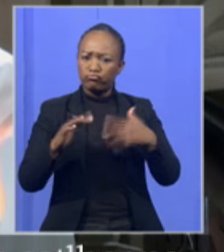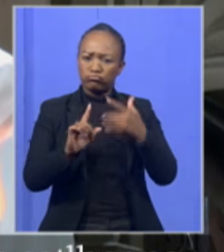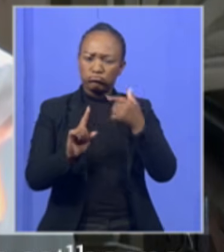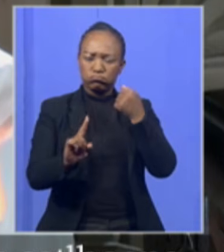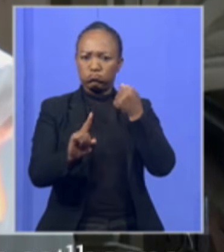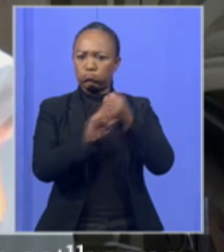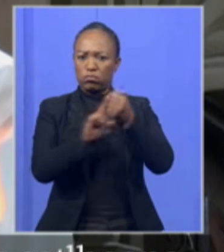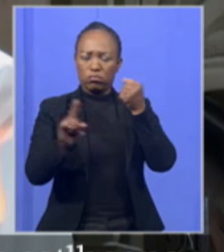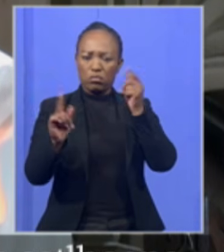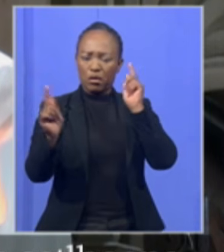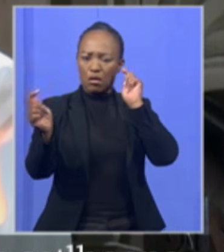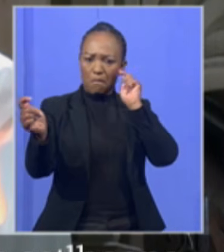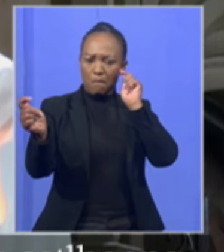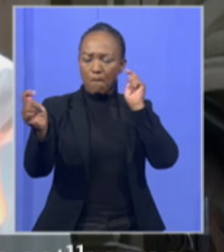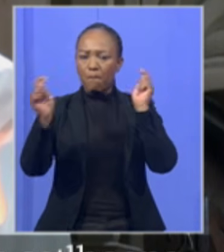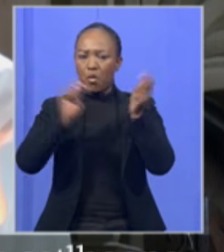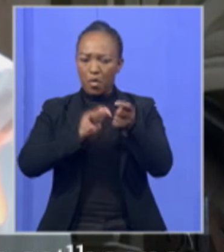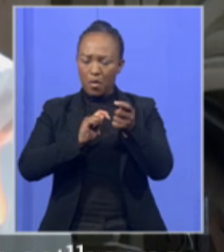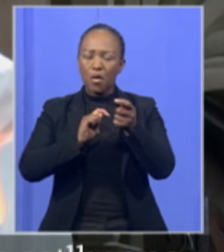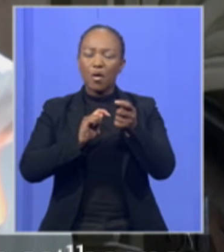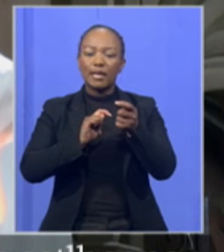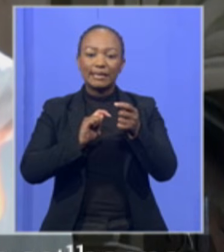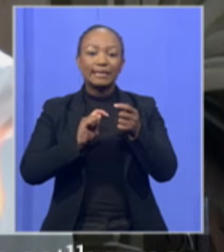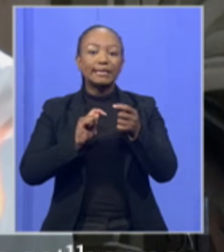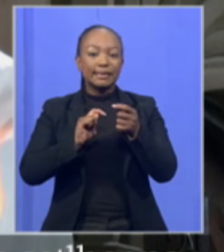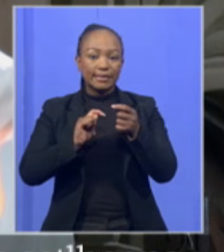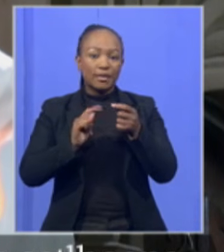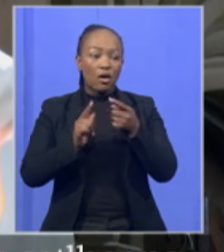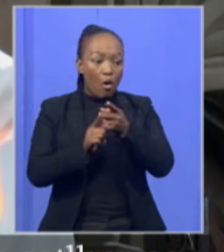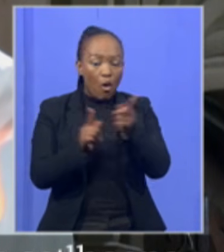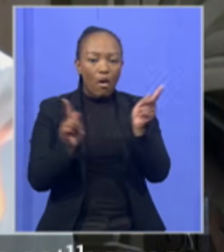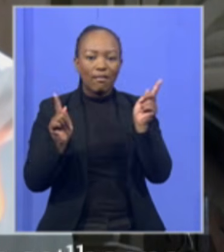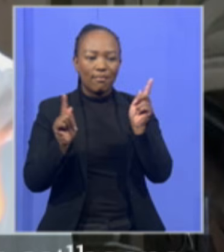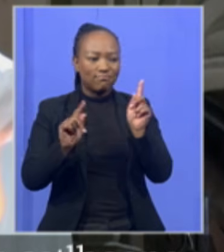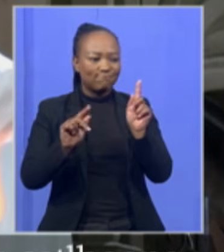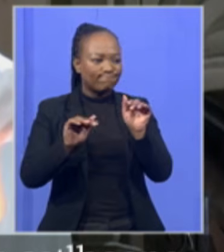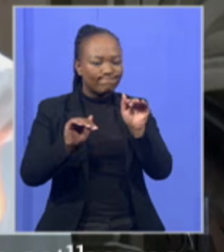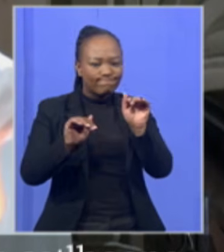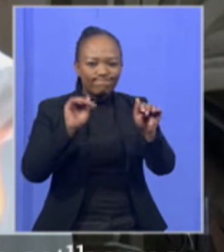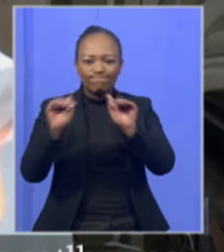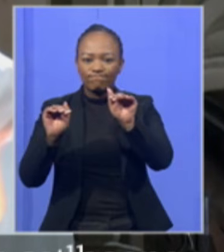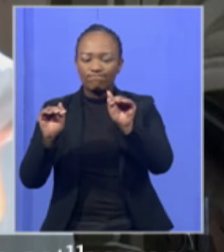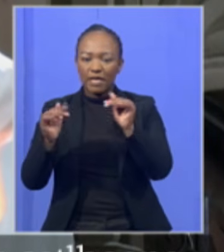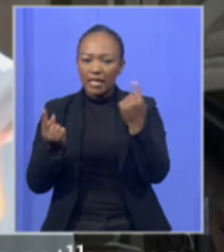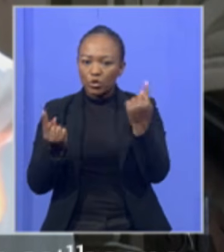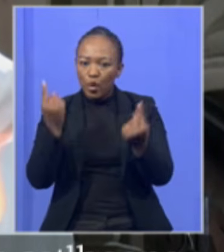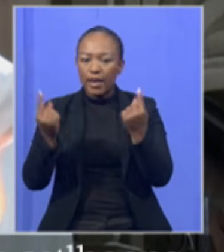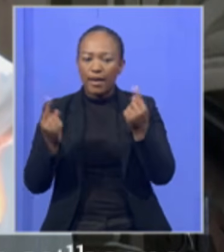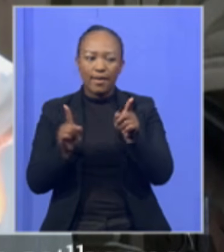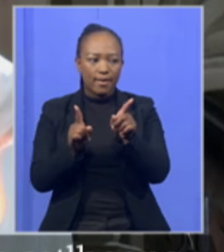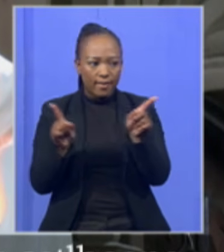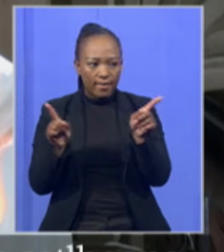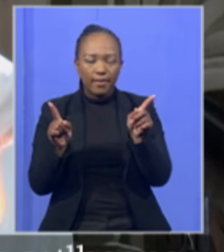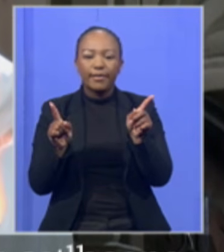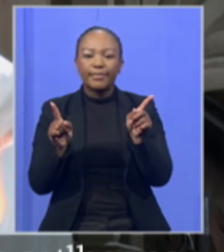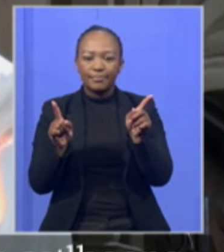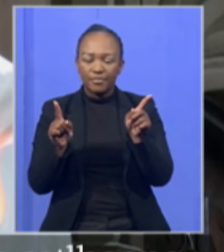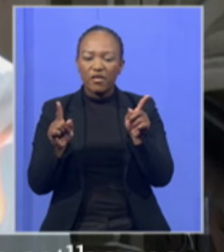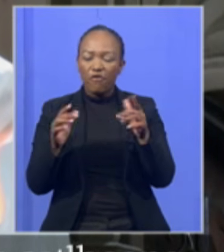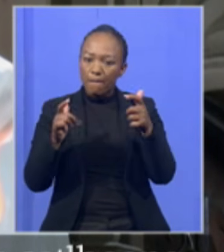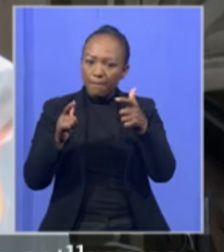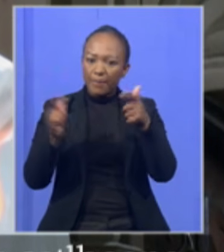It was a pontificate that called each one of us to a greater